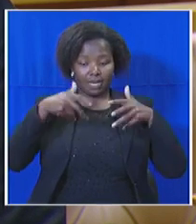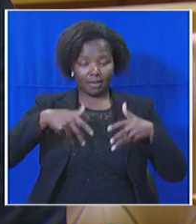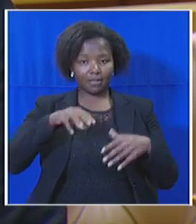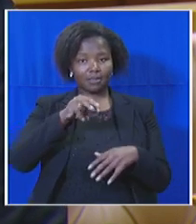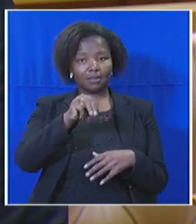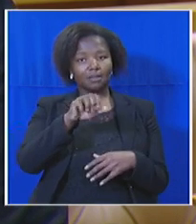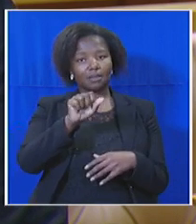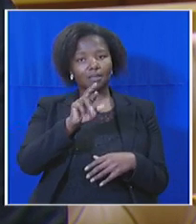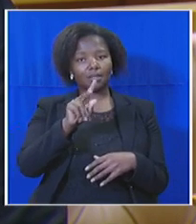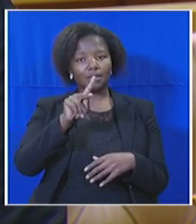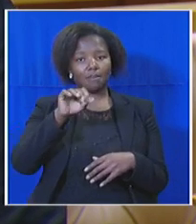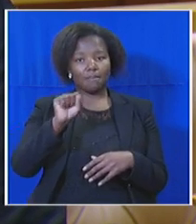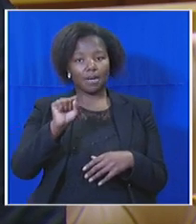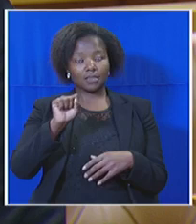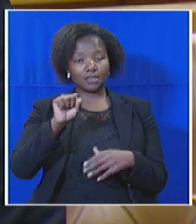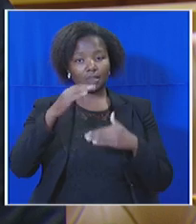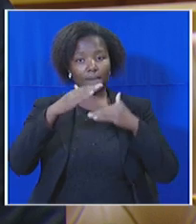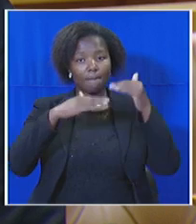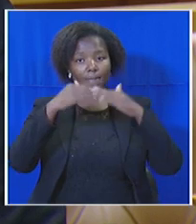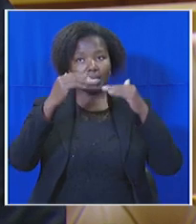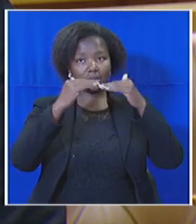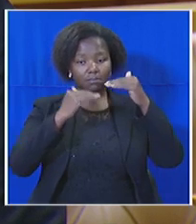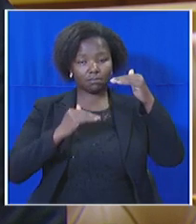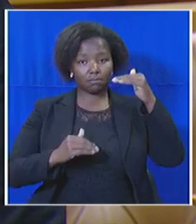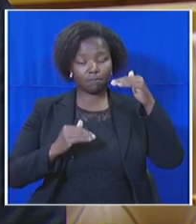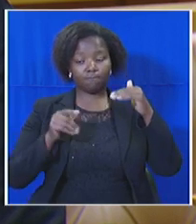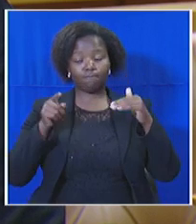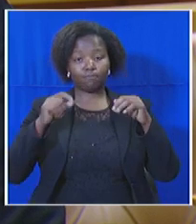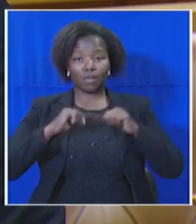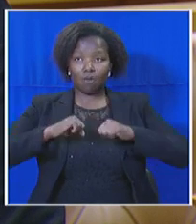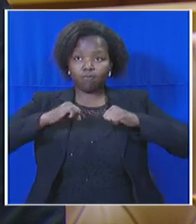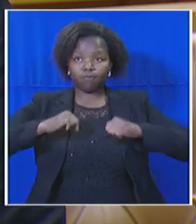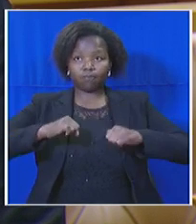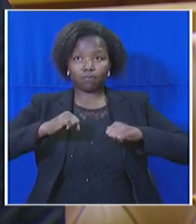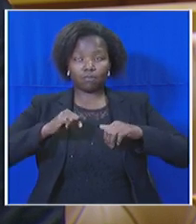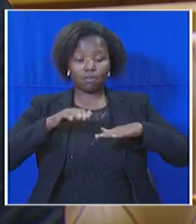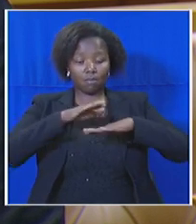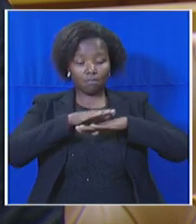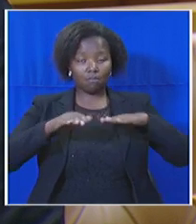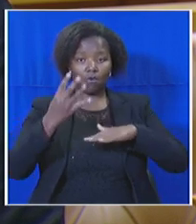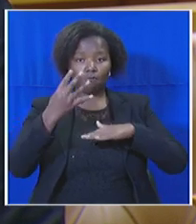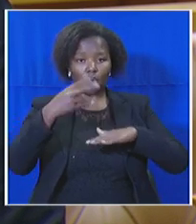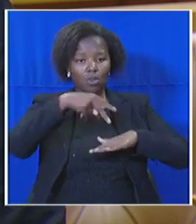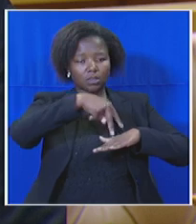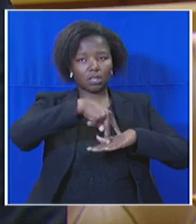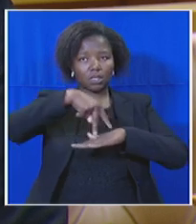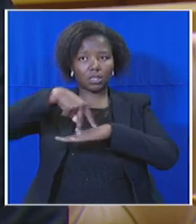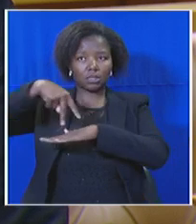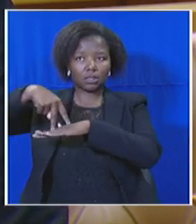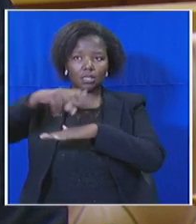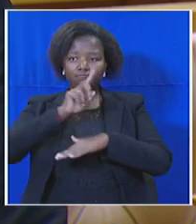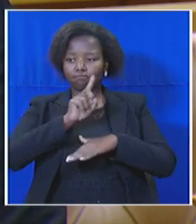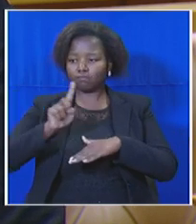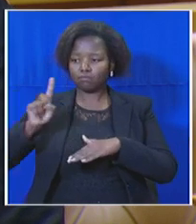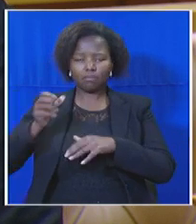the Speaker's bouncers will all be in each corner of the 4th floor, something which is unheard or